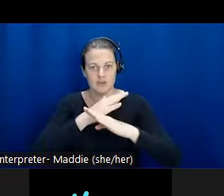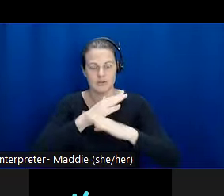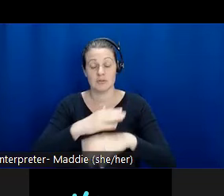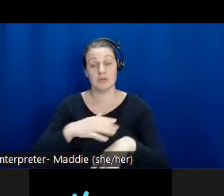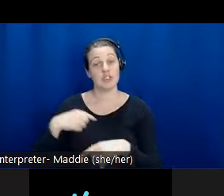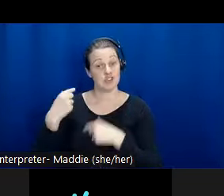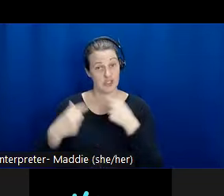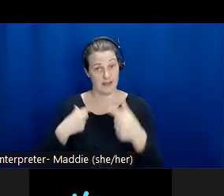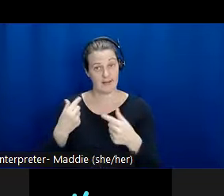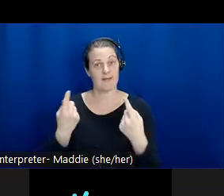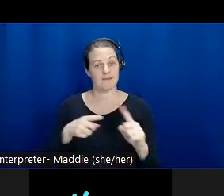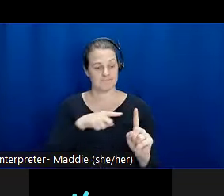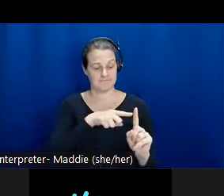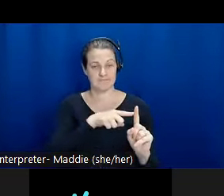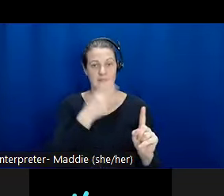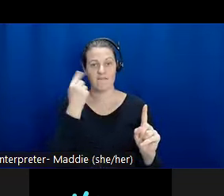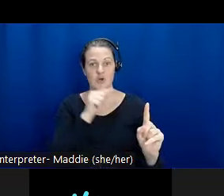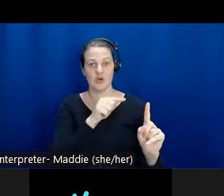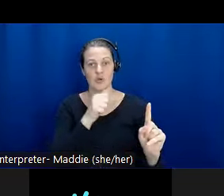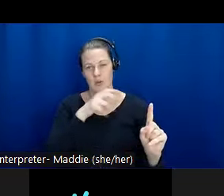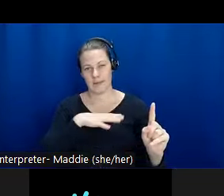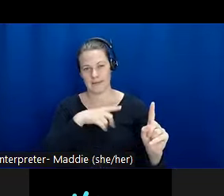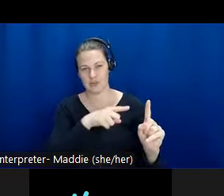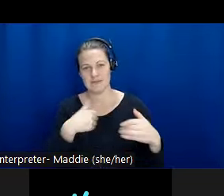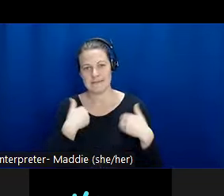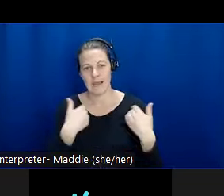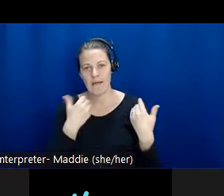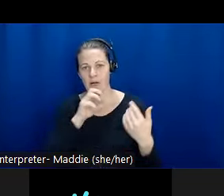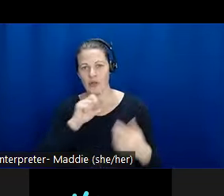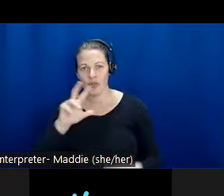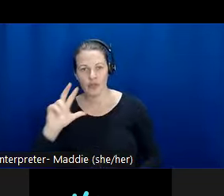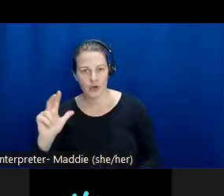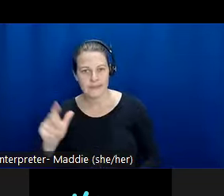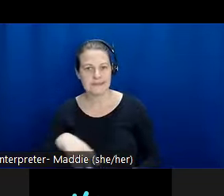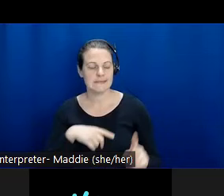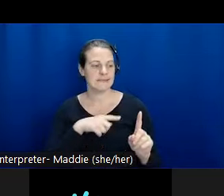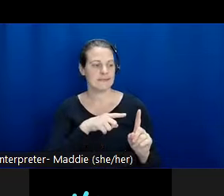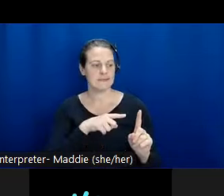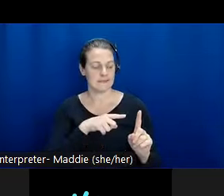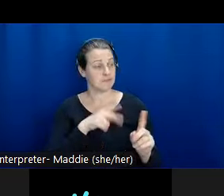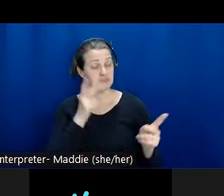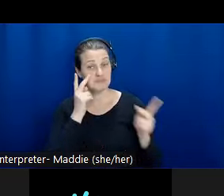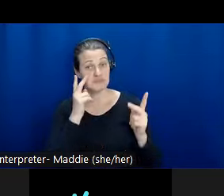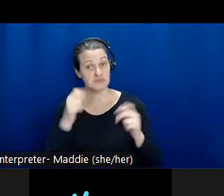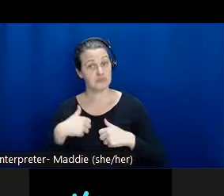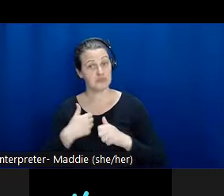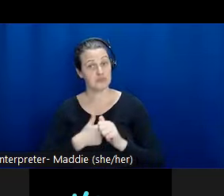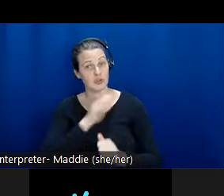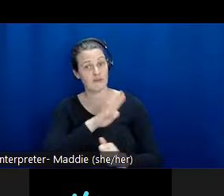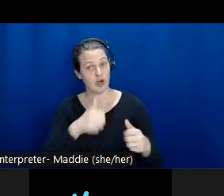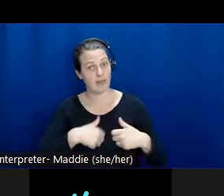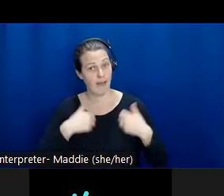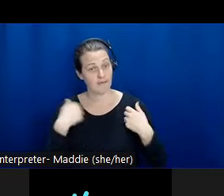for her, she's in her young 30s. She was seeing pretty well for majority of her life.